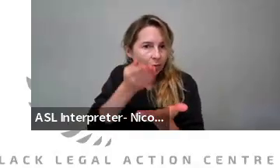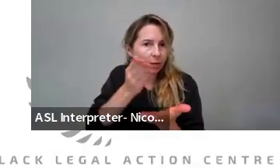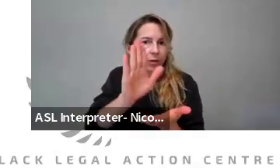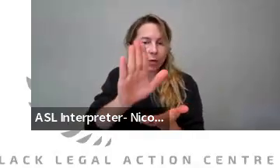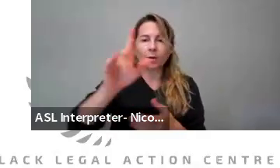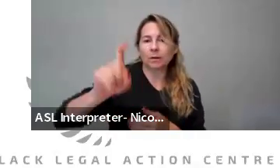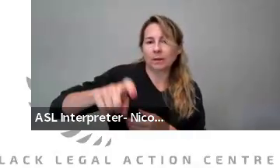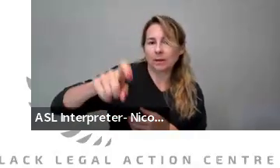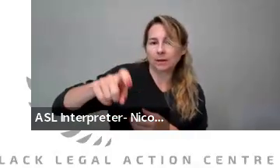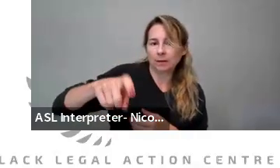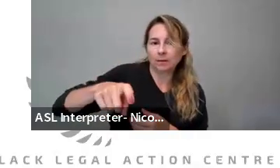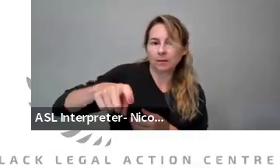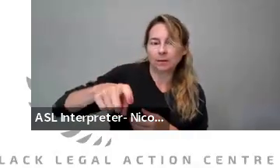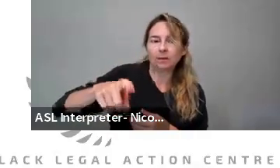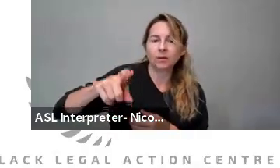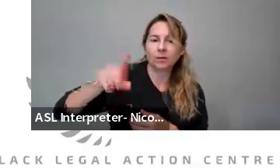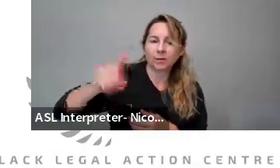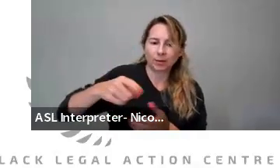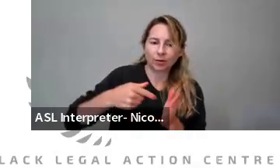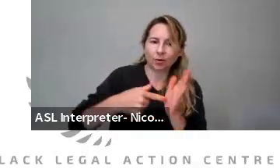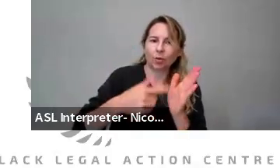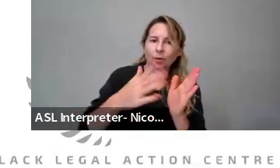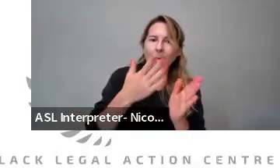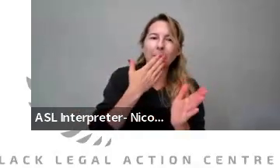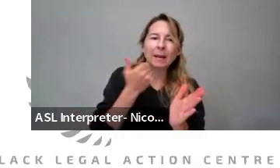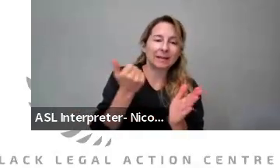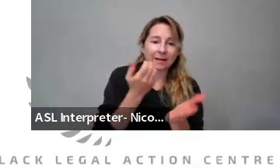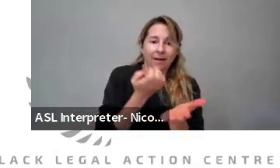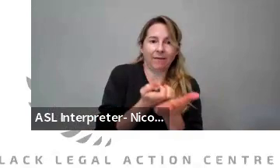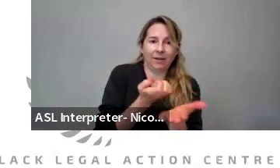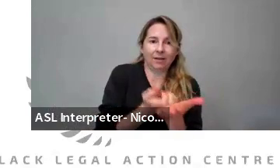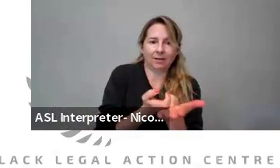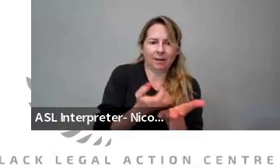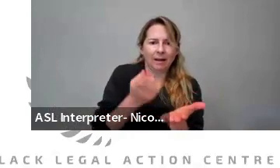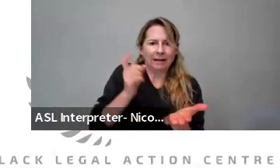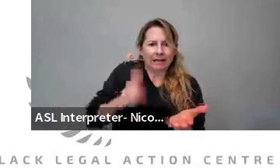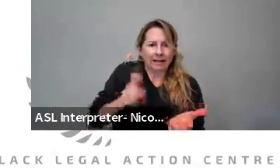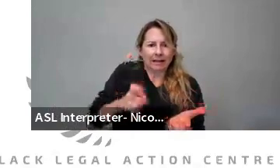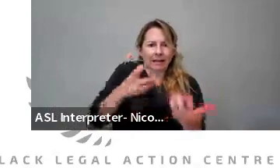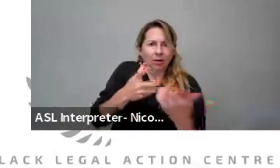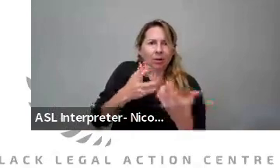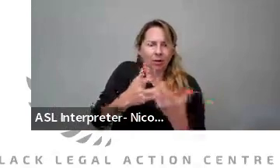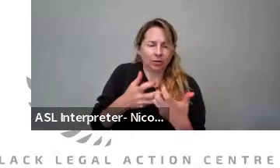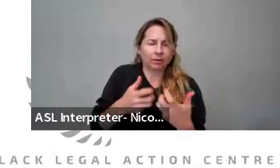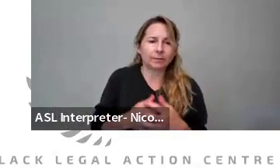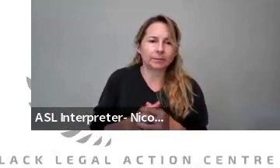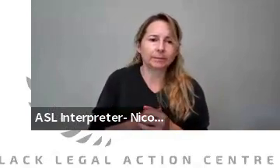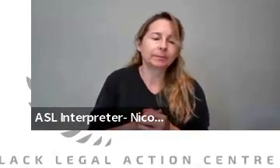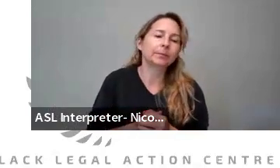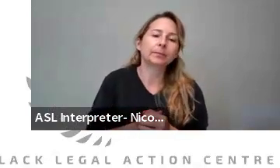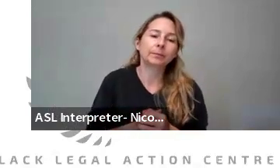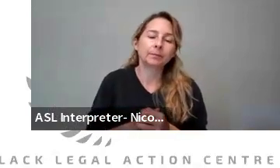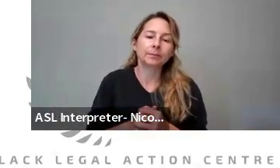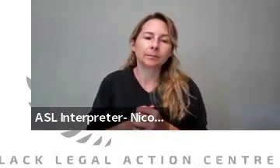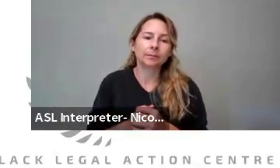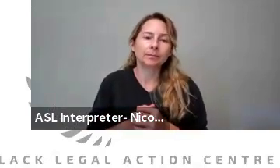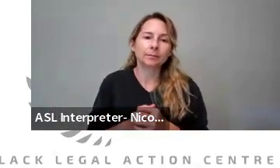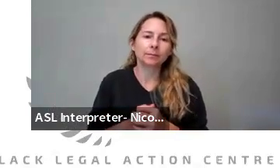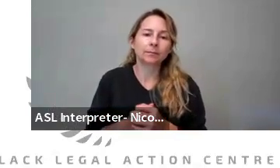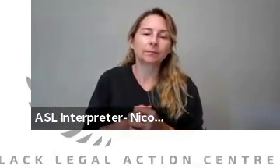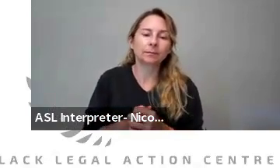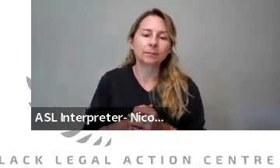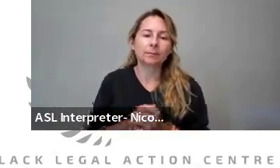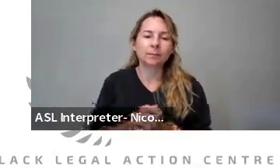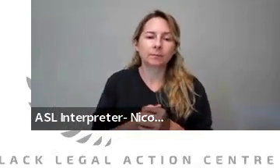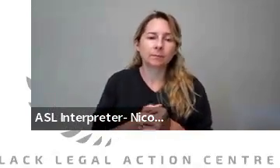put forward the best evidence you have to prove the need for accommodation. And so If you're looking for something